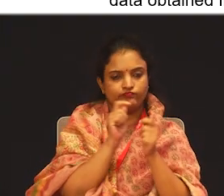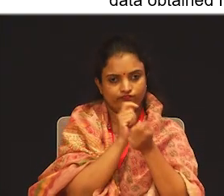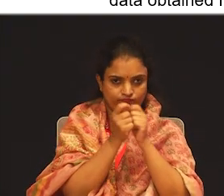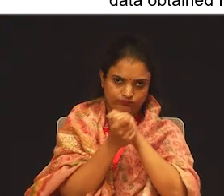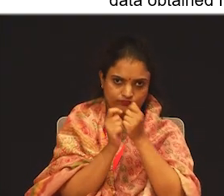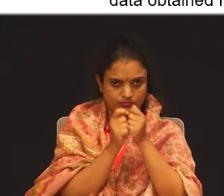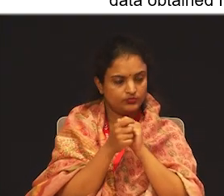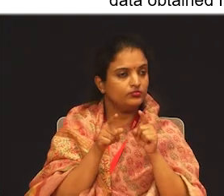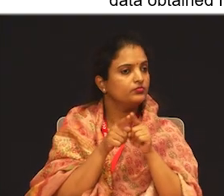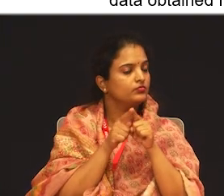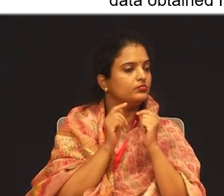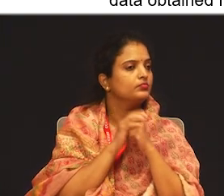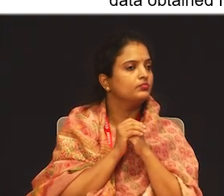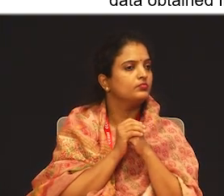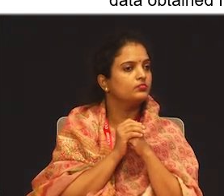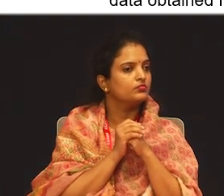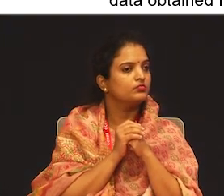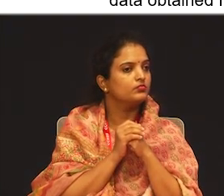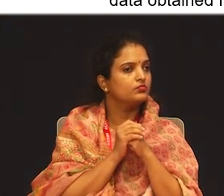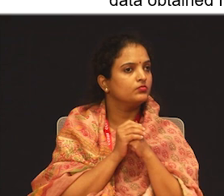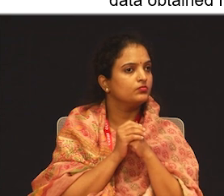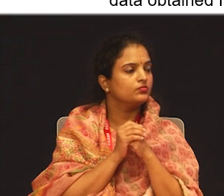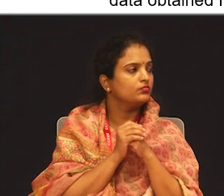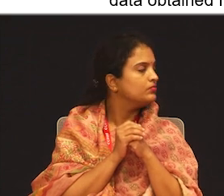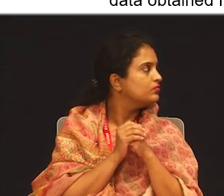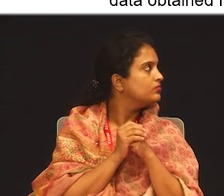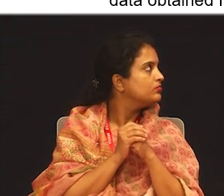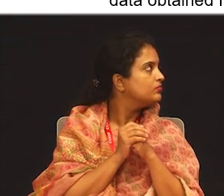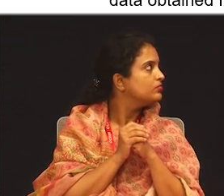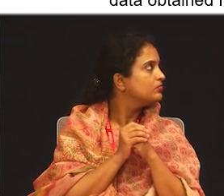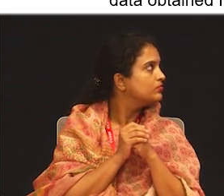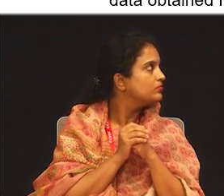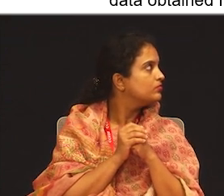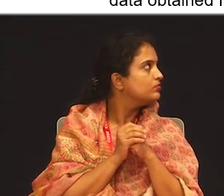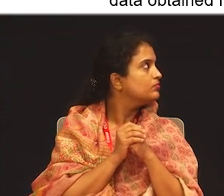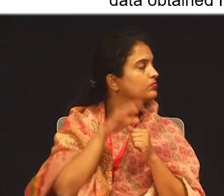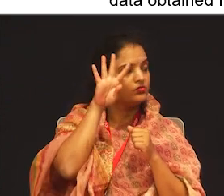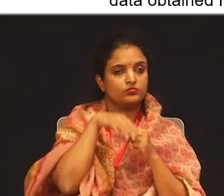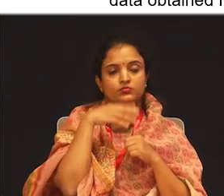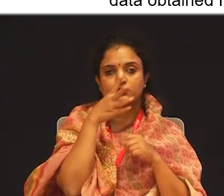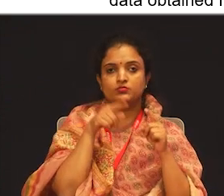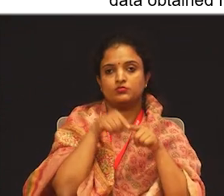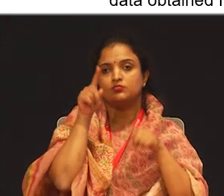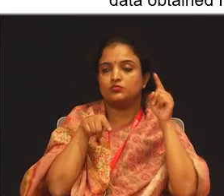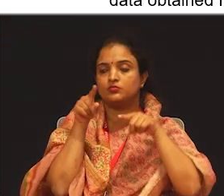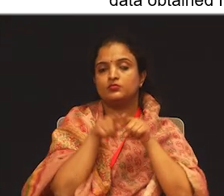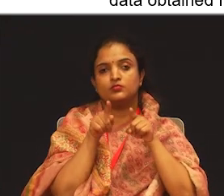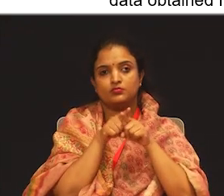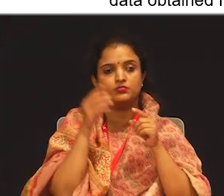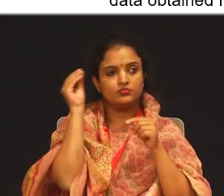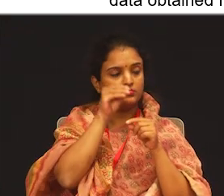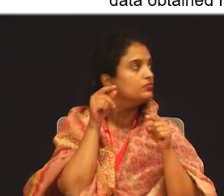then next step was statistical standardization. So we did the statistical standardization in the UT of